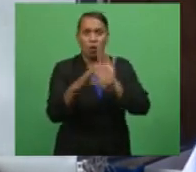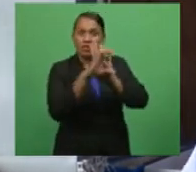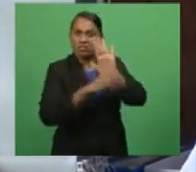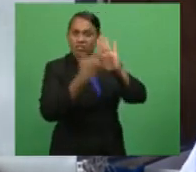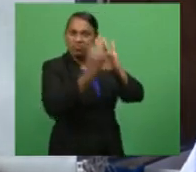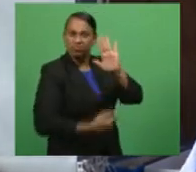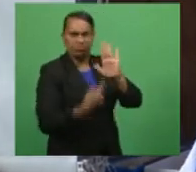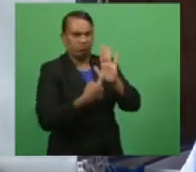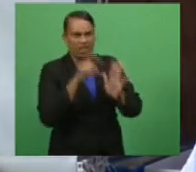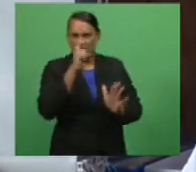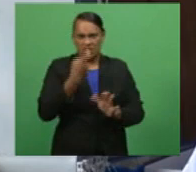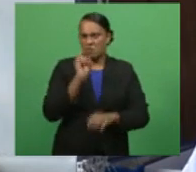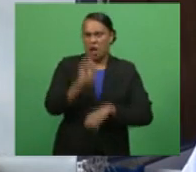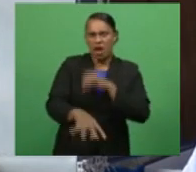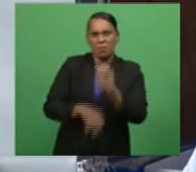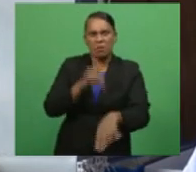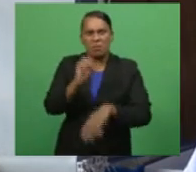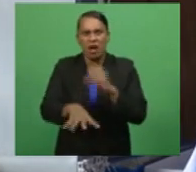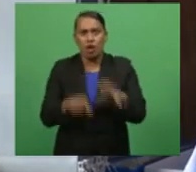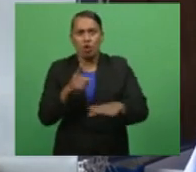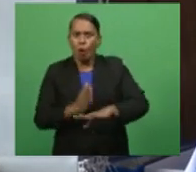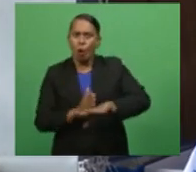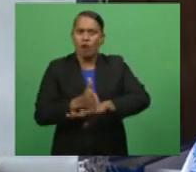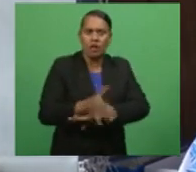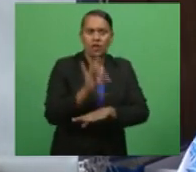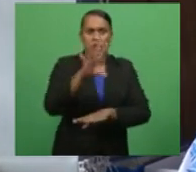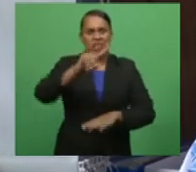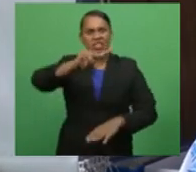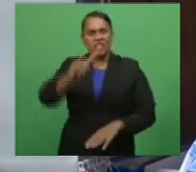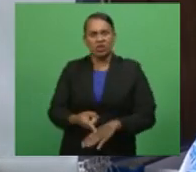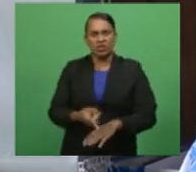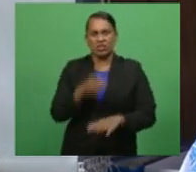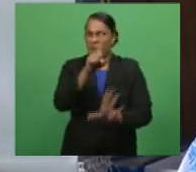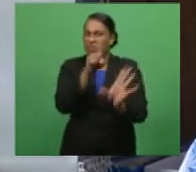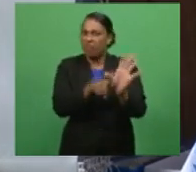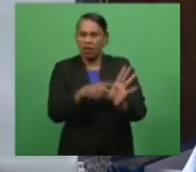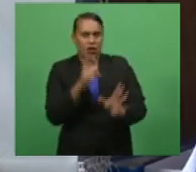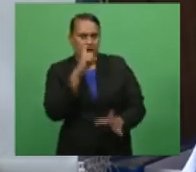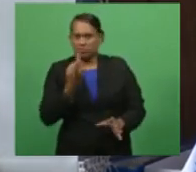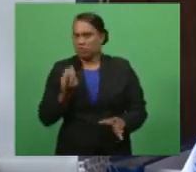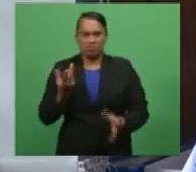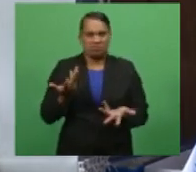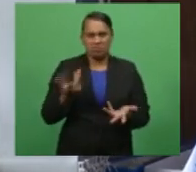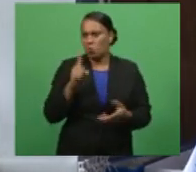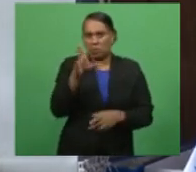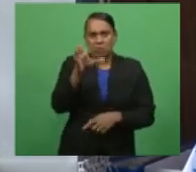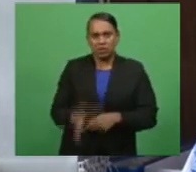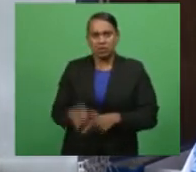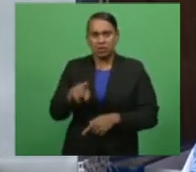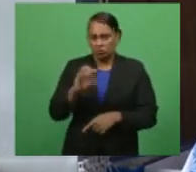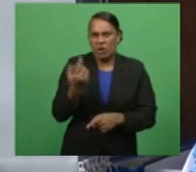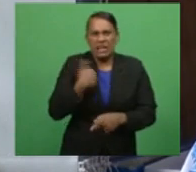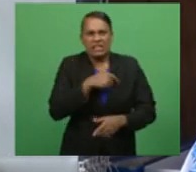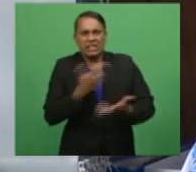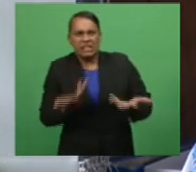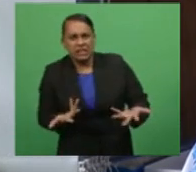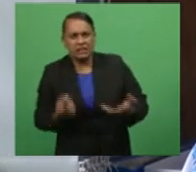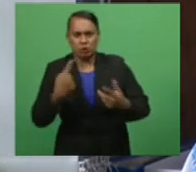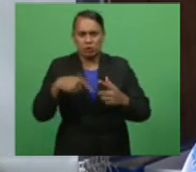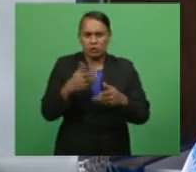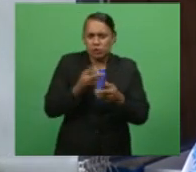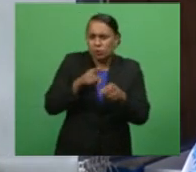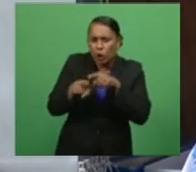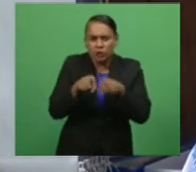than $10,000 per annum, and not many of us were able to do that. In